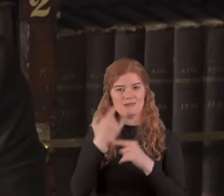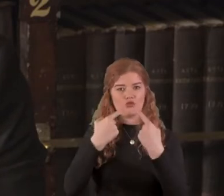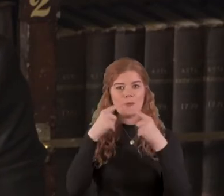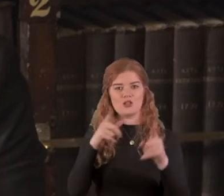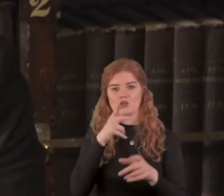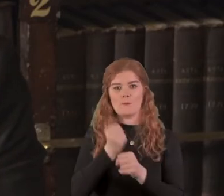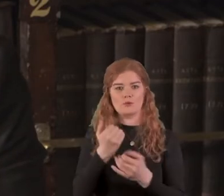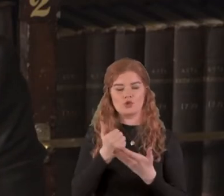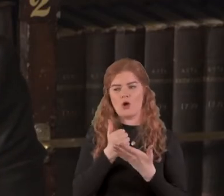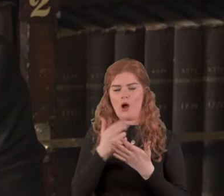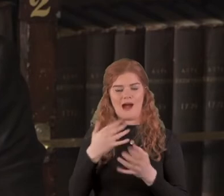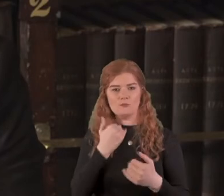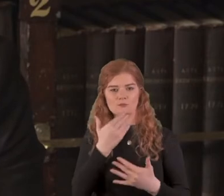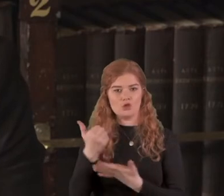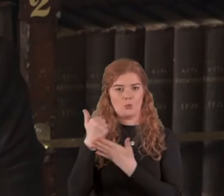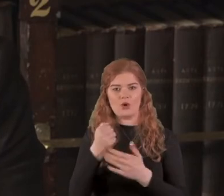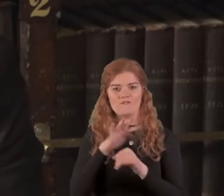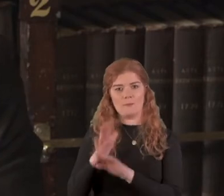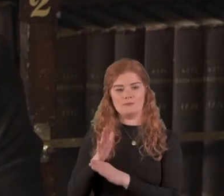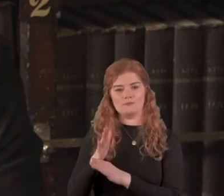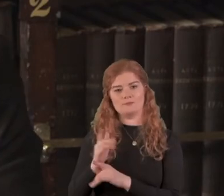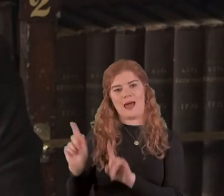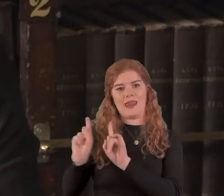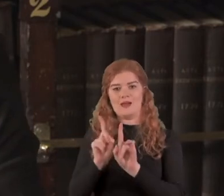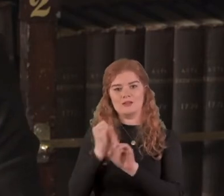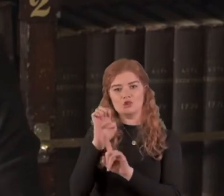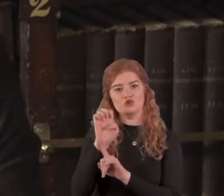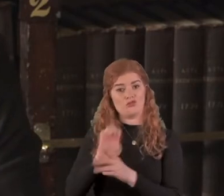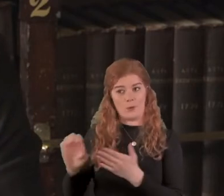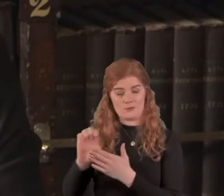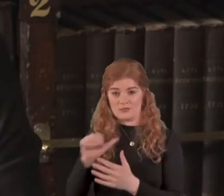gallant allies in Europe. There was certainly no hiding what was going on.